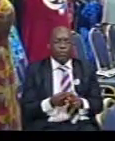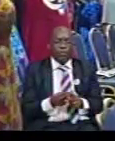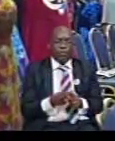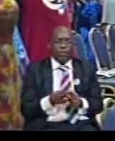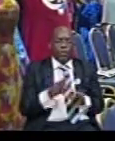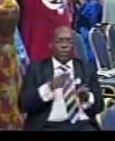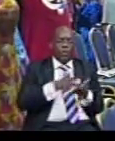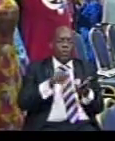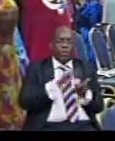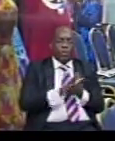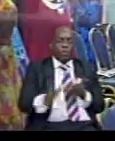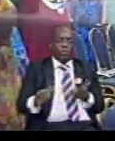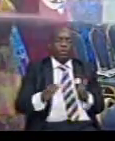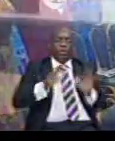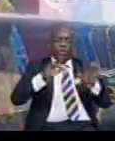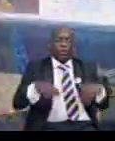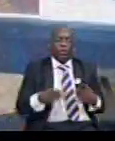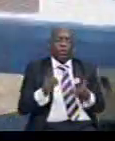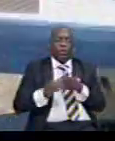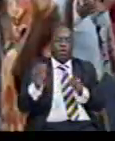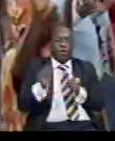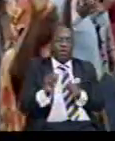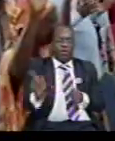Purity, give to everyone.